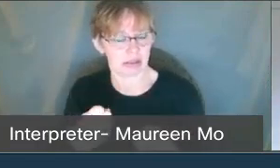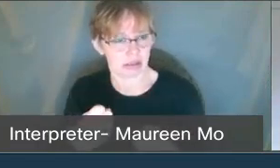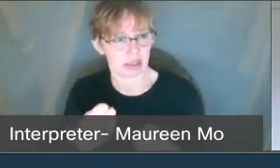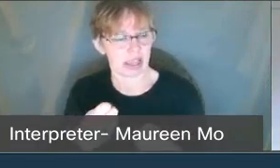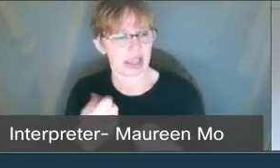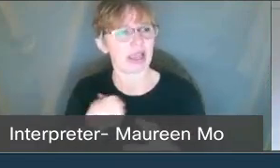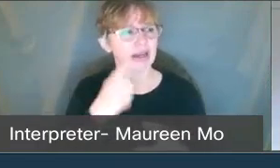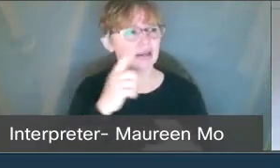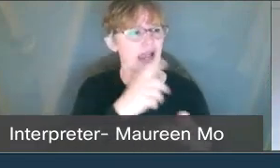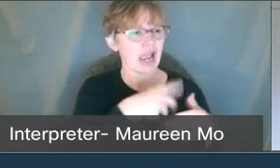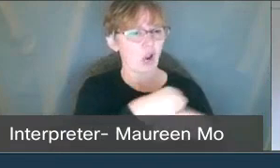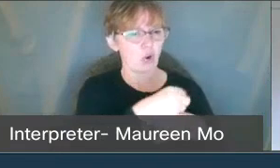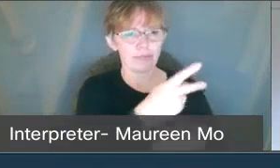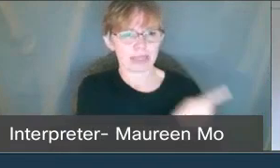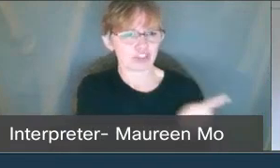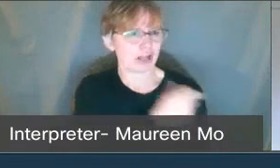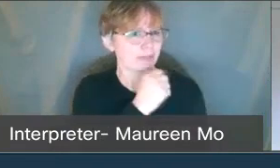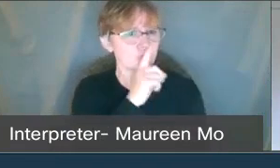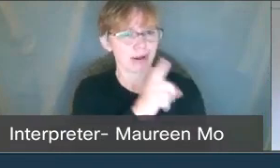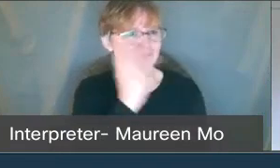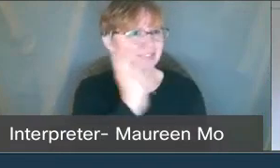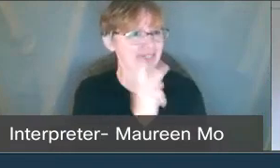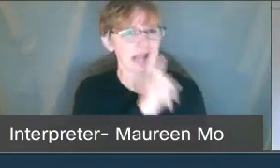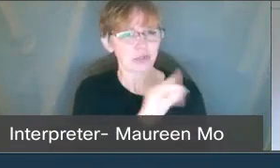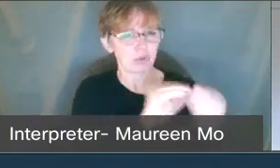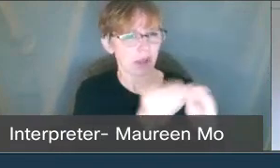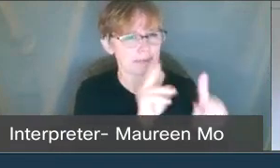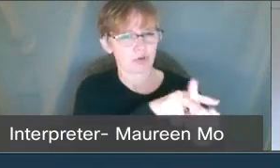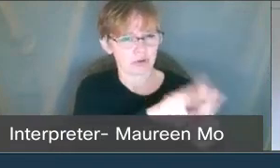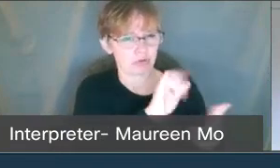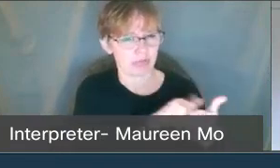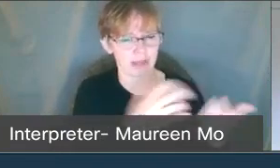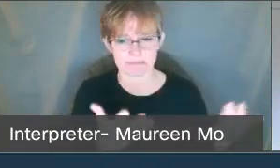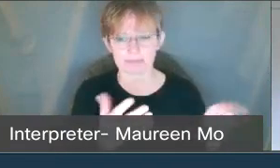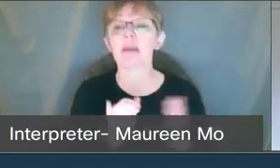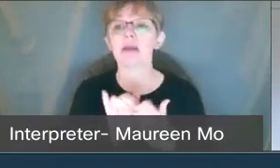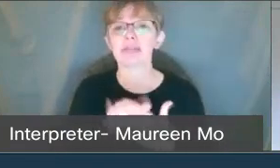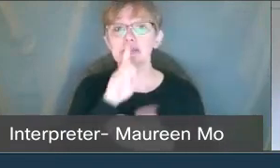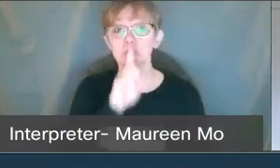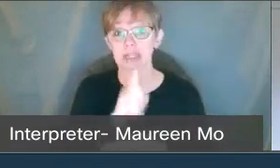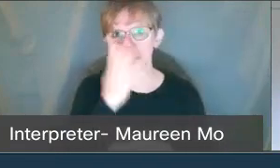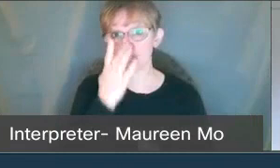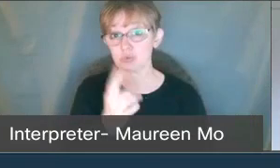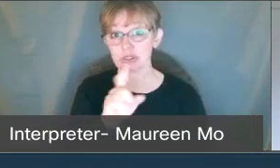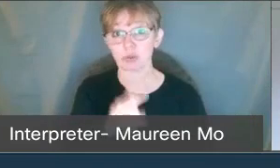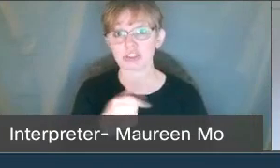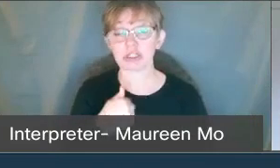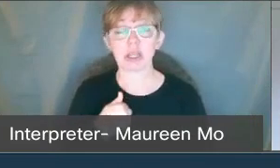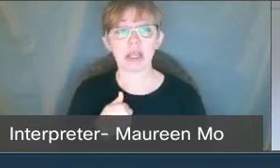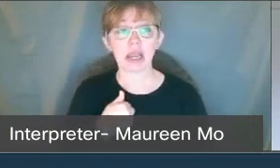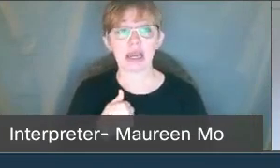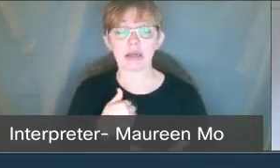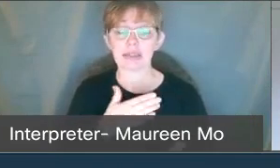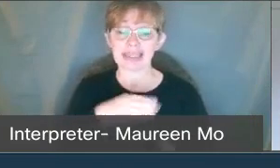outpatient an actual number put to that. Yeah, no, that's a really interesting question. I typically focused in